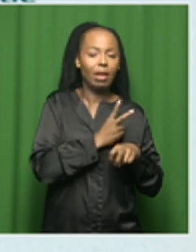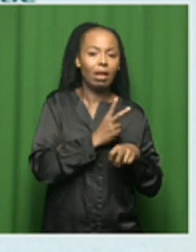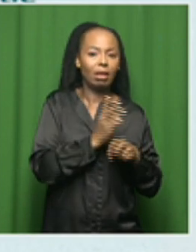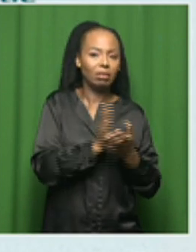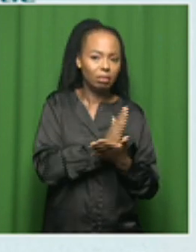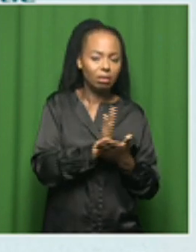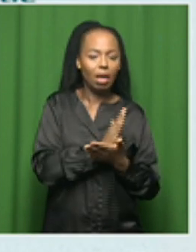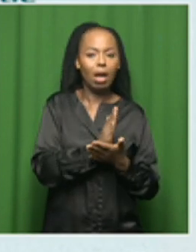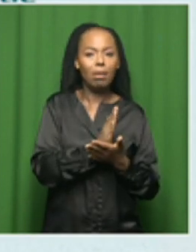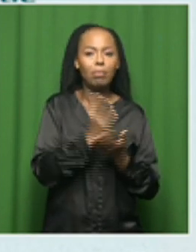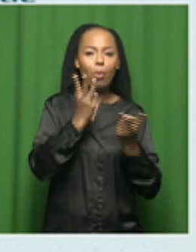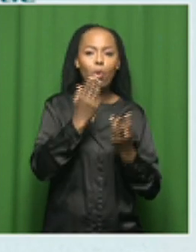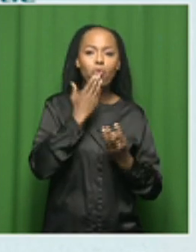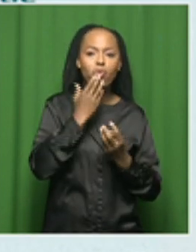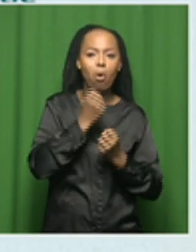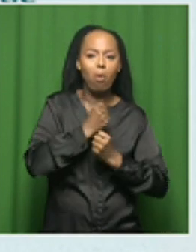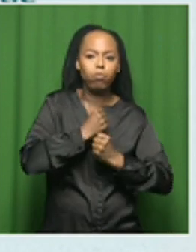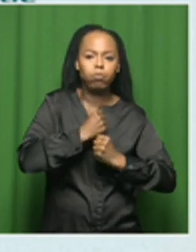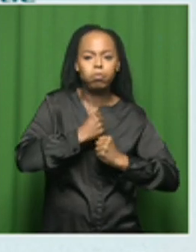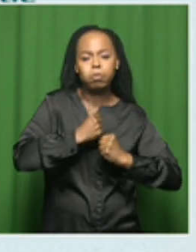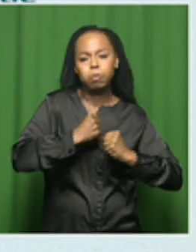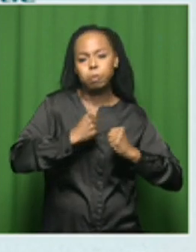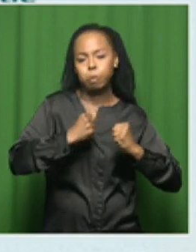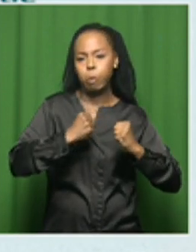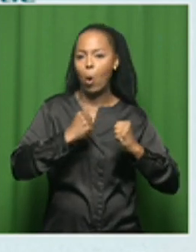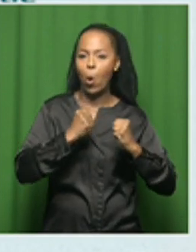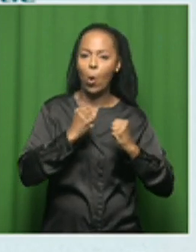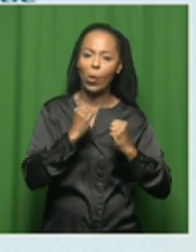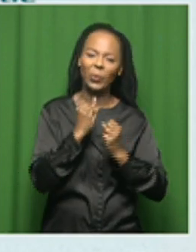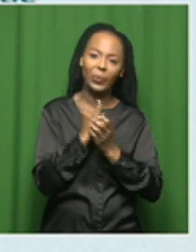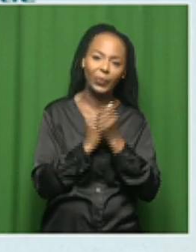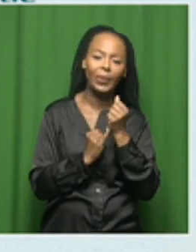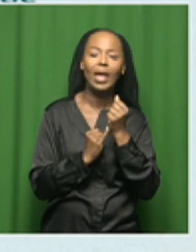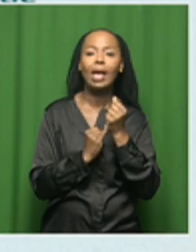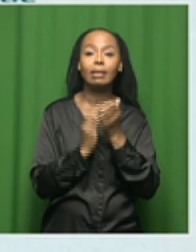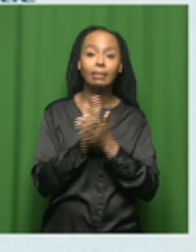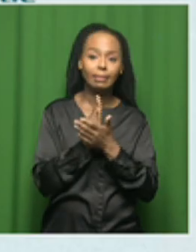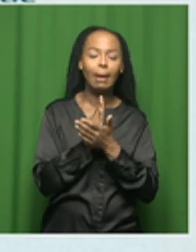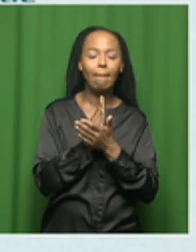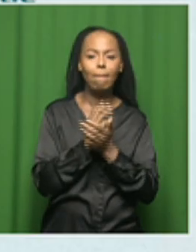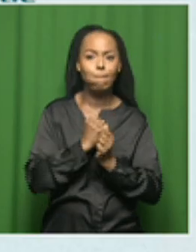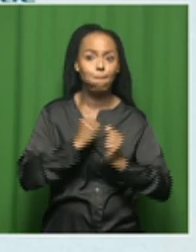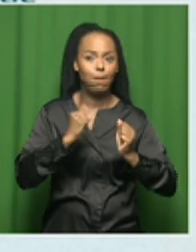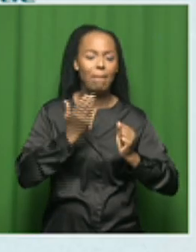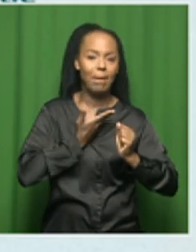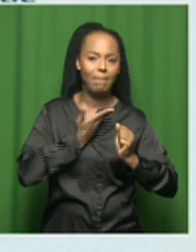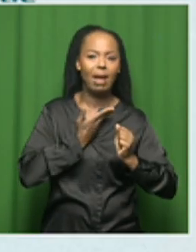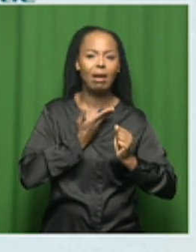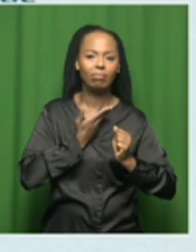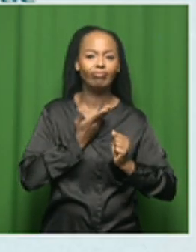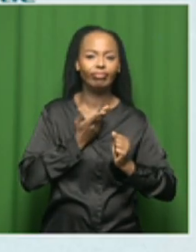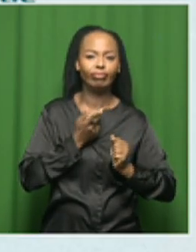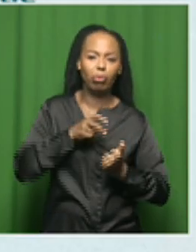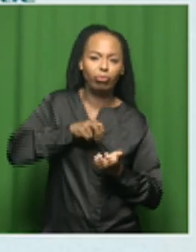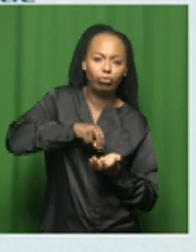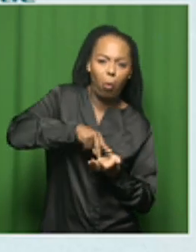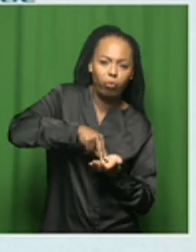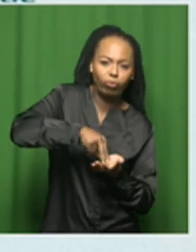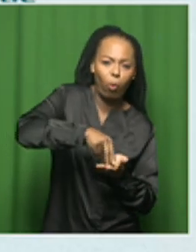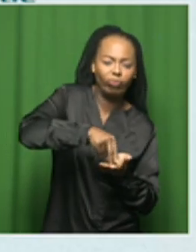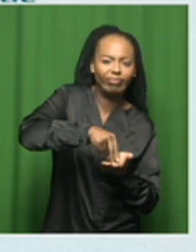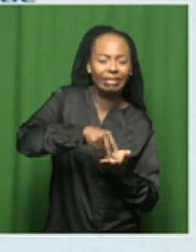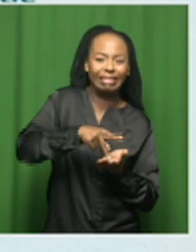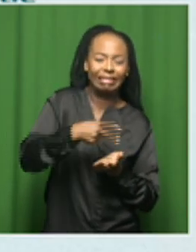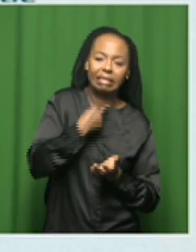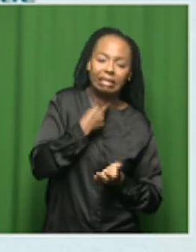obese and it causes a high uric acid. So alcohol is rich in purine, and that will then cause the